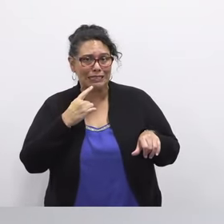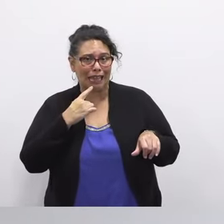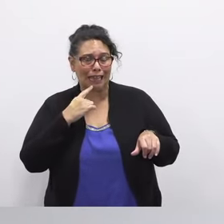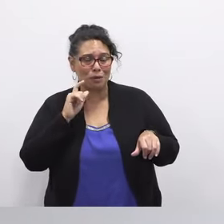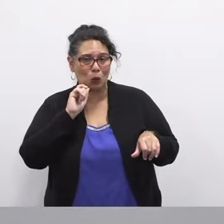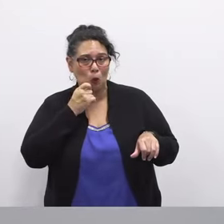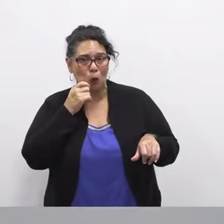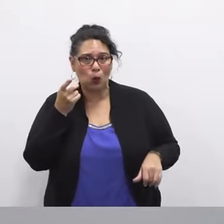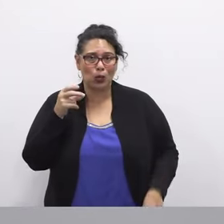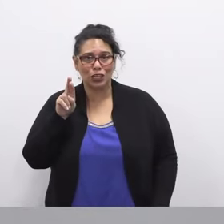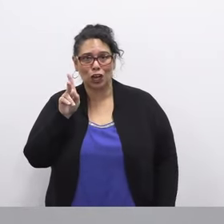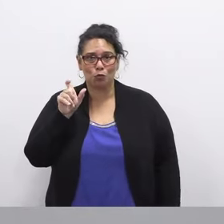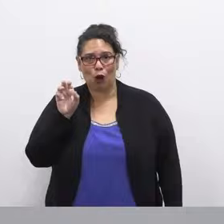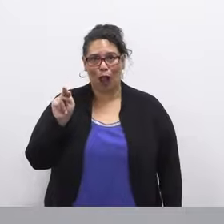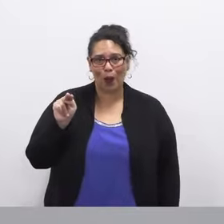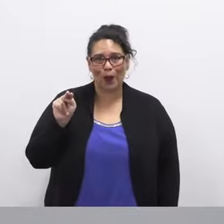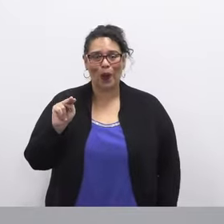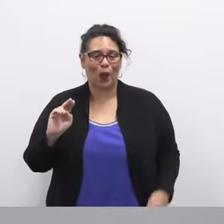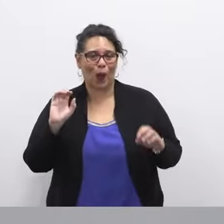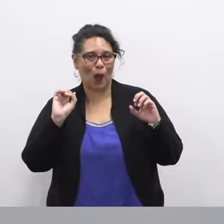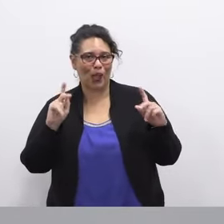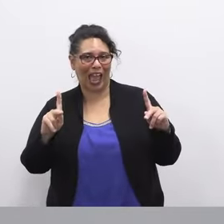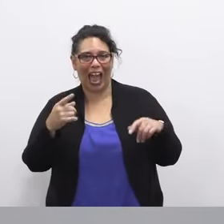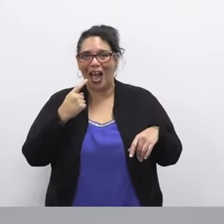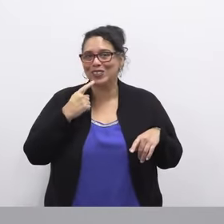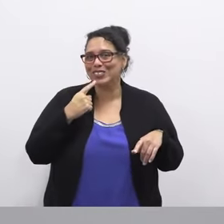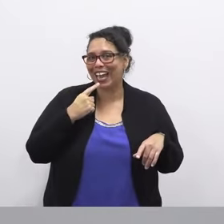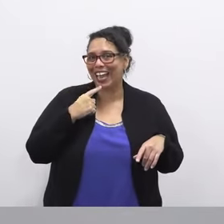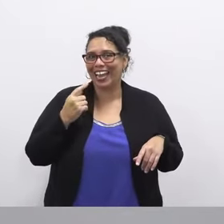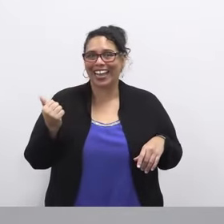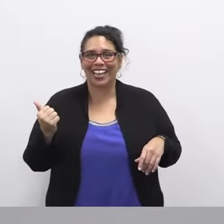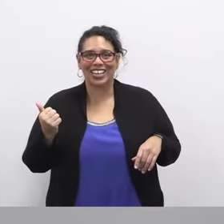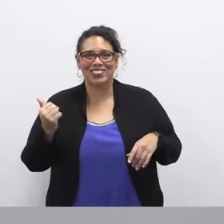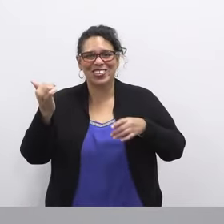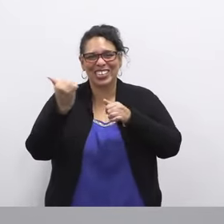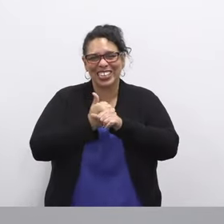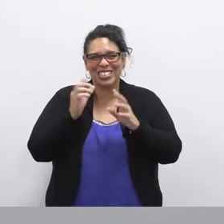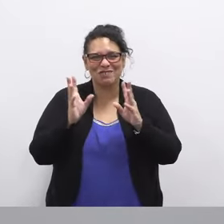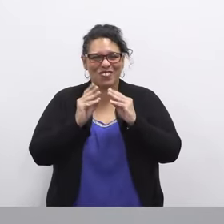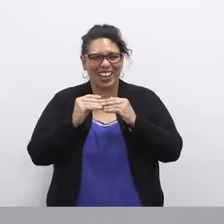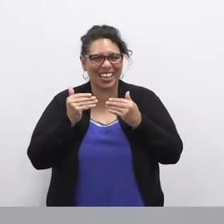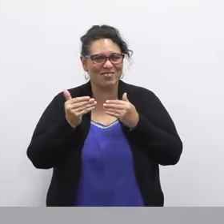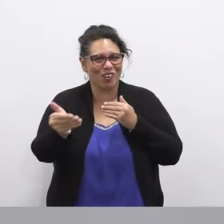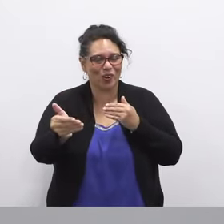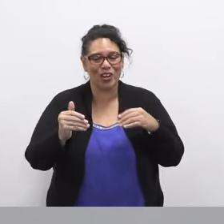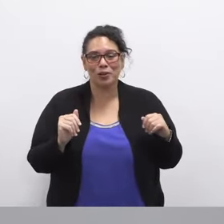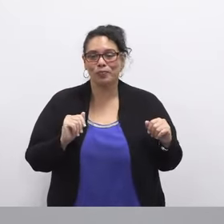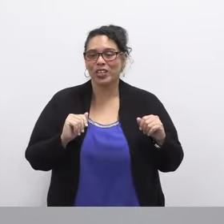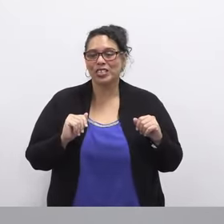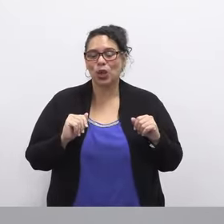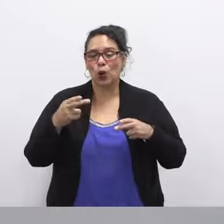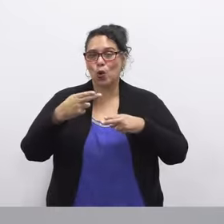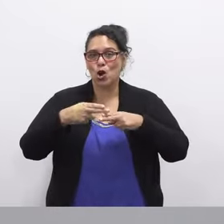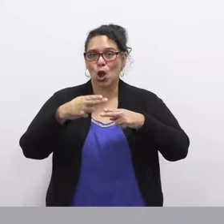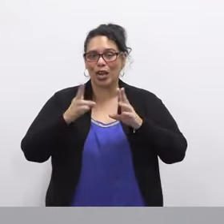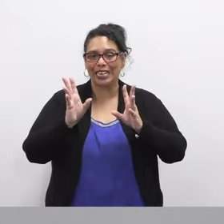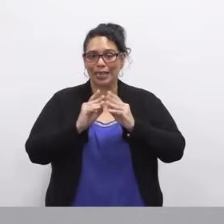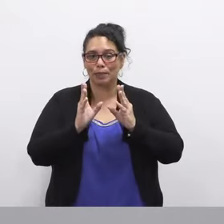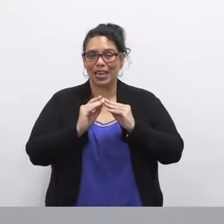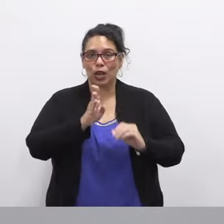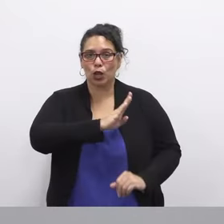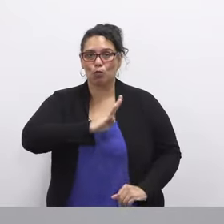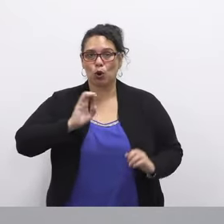Brown? Okay, I'll say it every meeting moving forward. We'll call this meeting of our